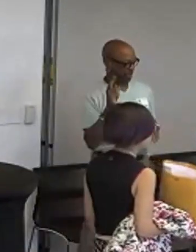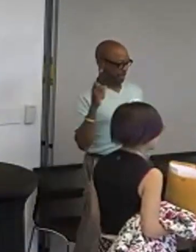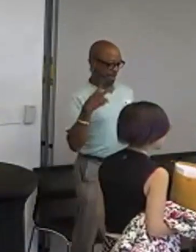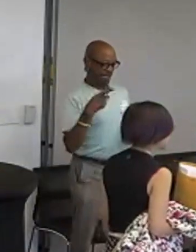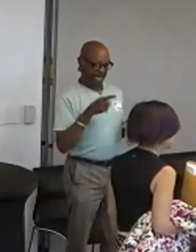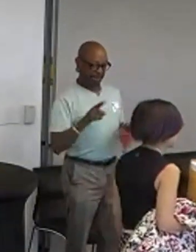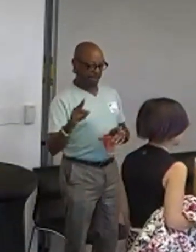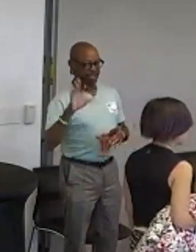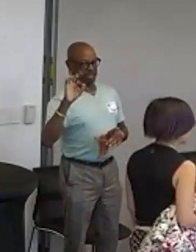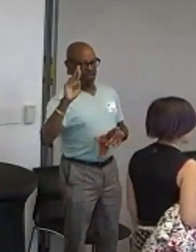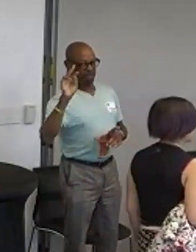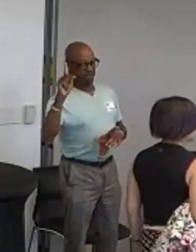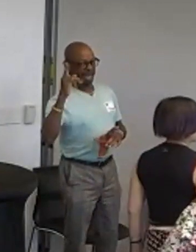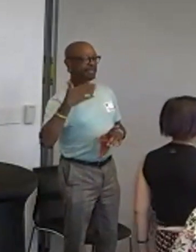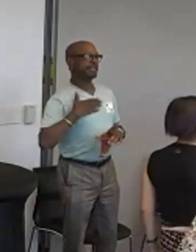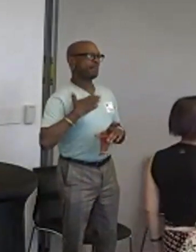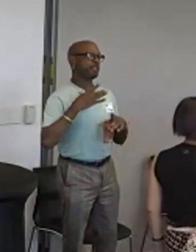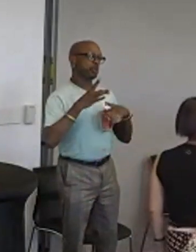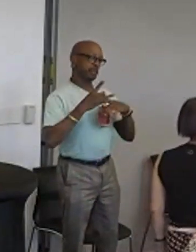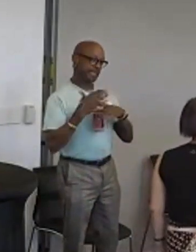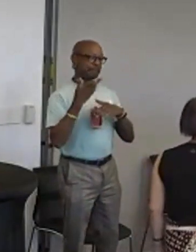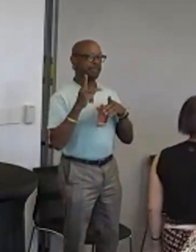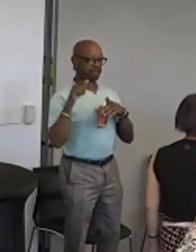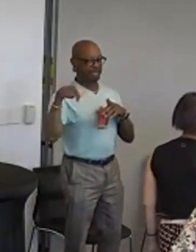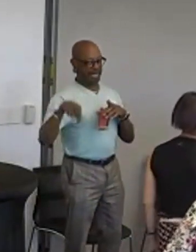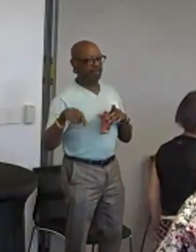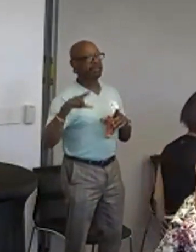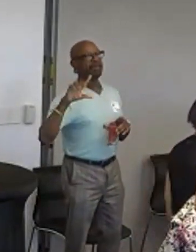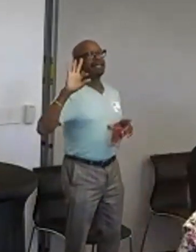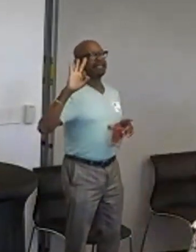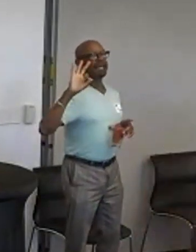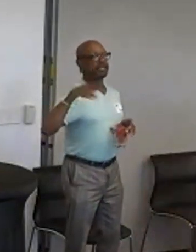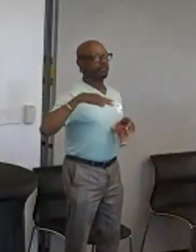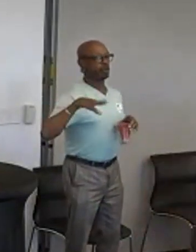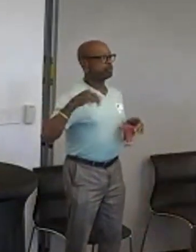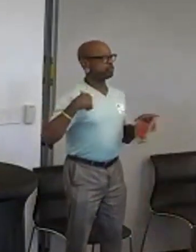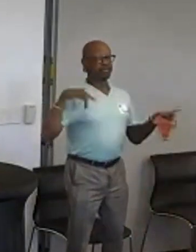Frank is happy to lead some people down to the 9th floor. You can